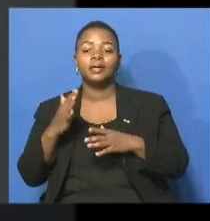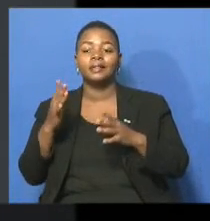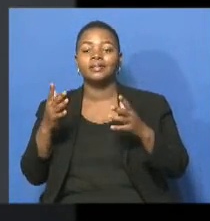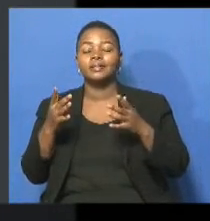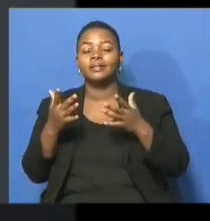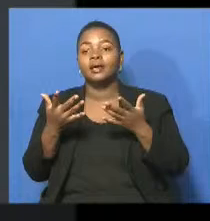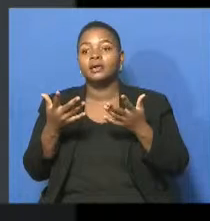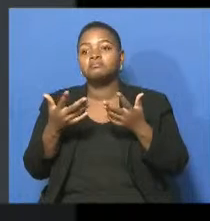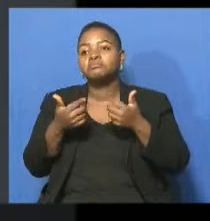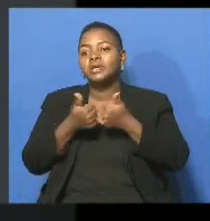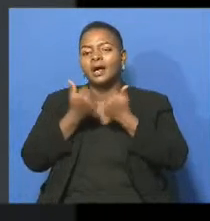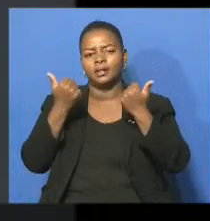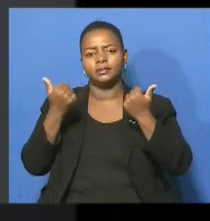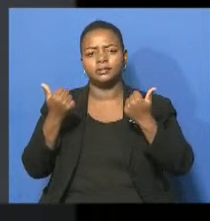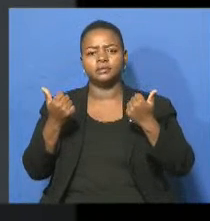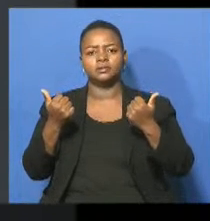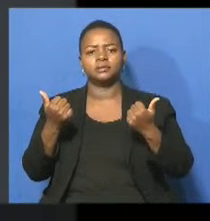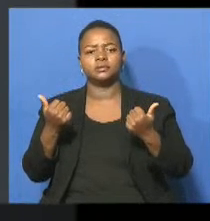risk